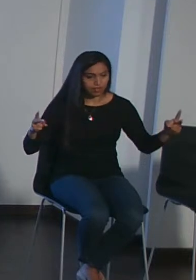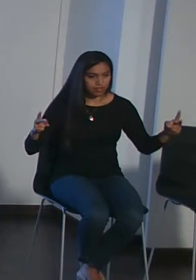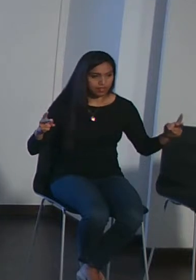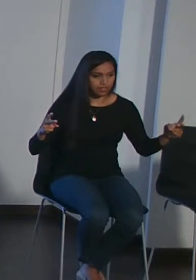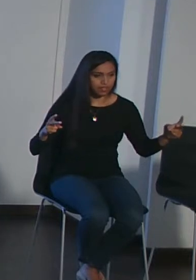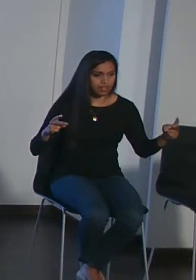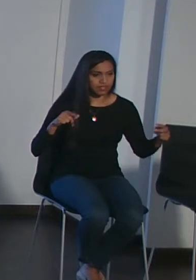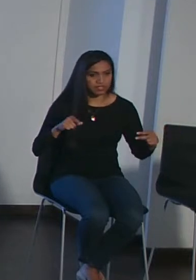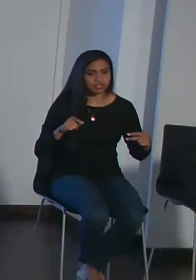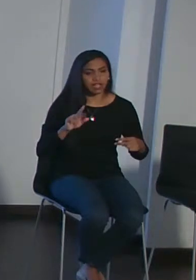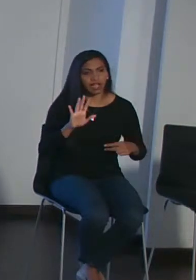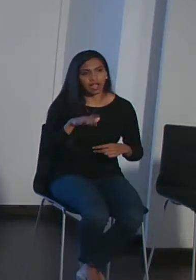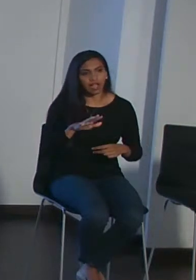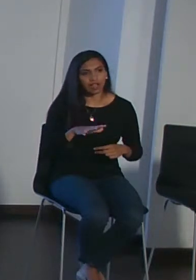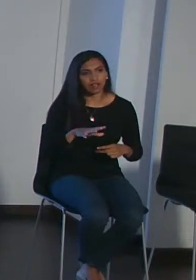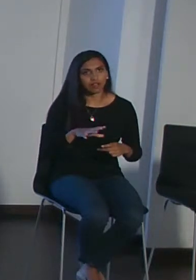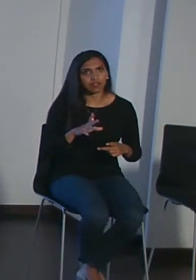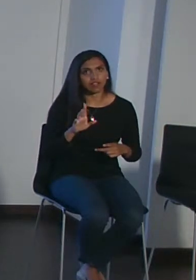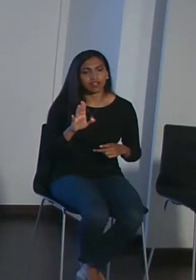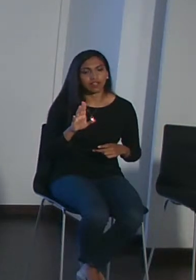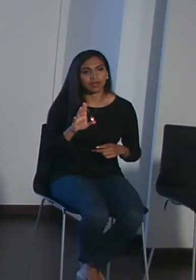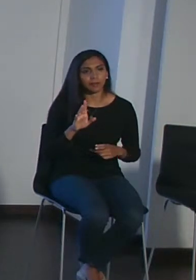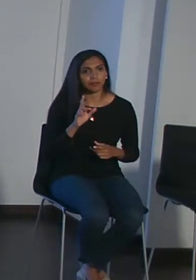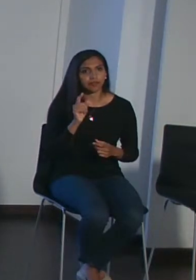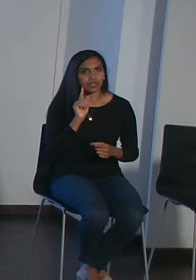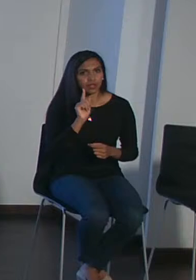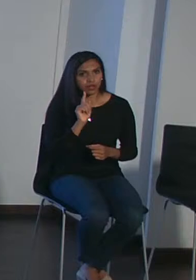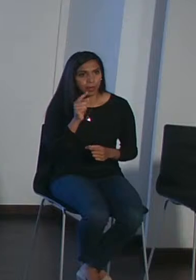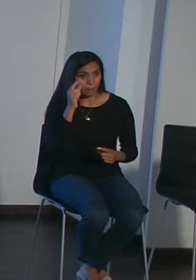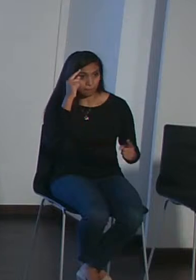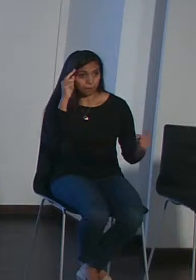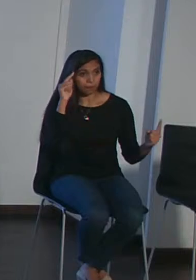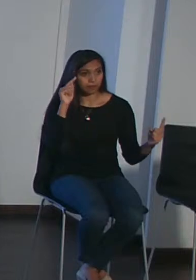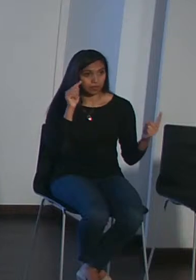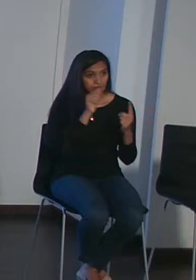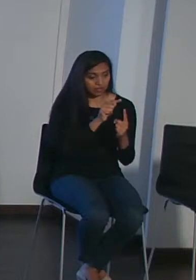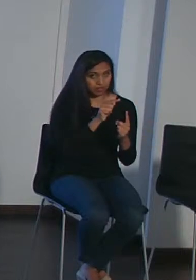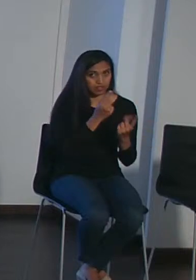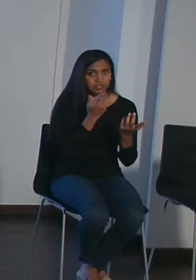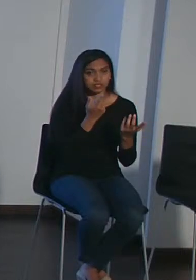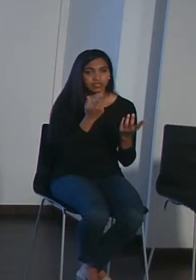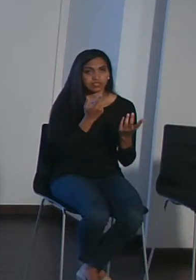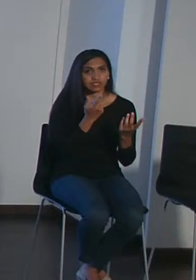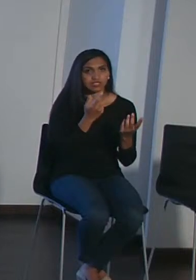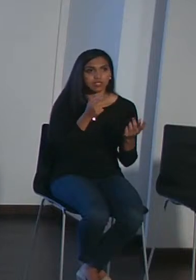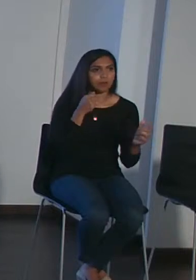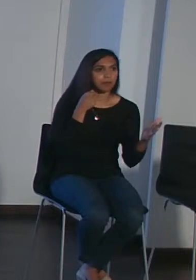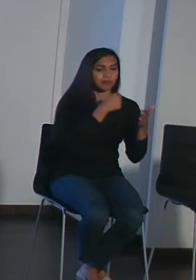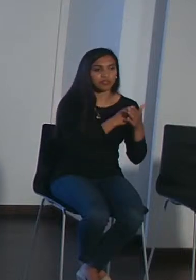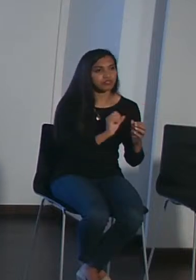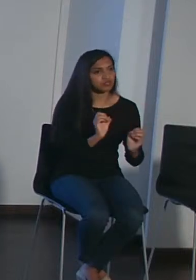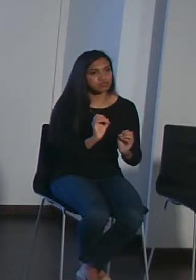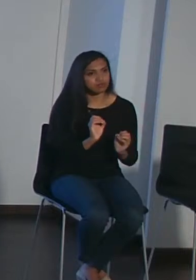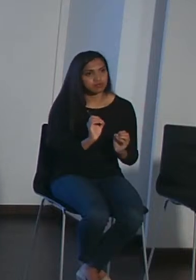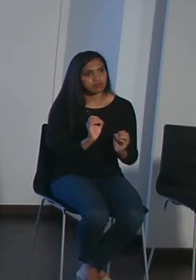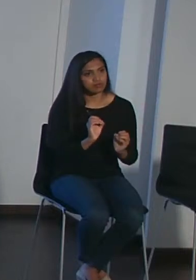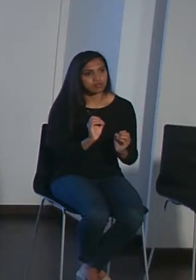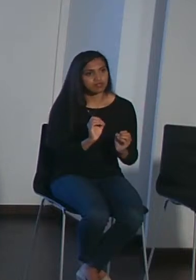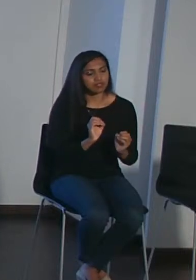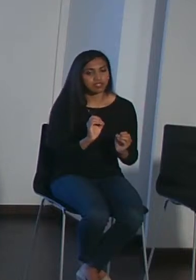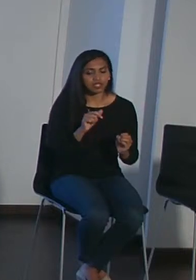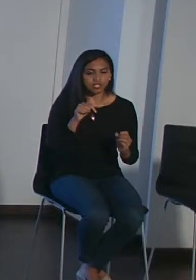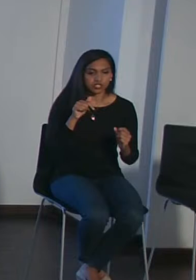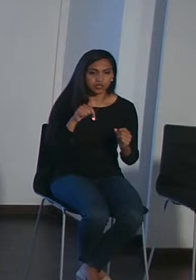an absence. It's not serving the process. It's not serving the purpose. One that present somehow there.